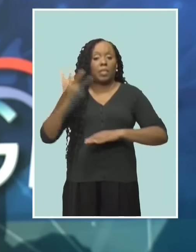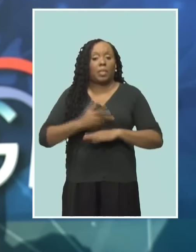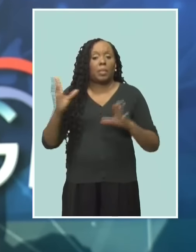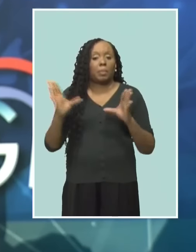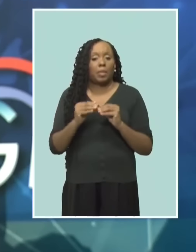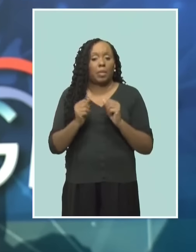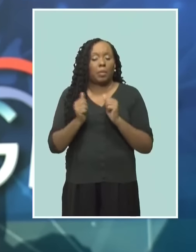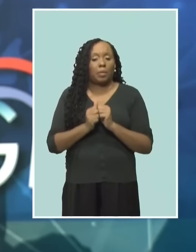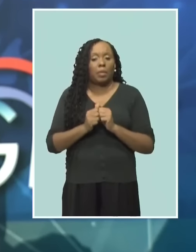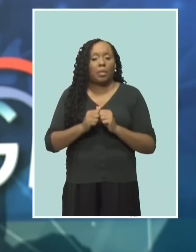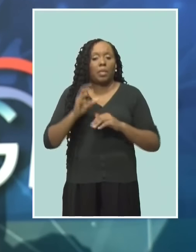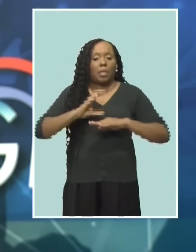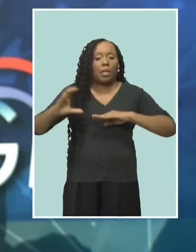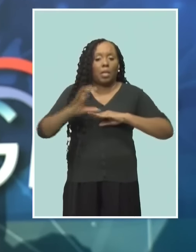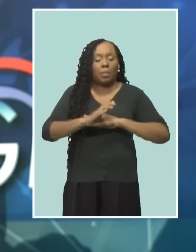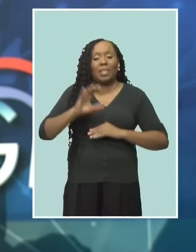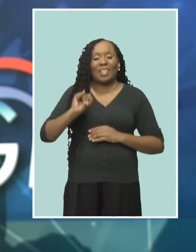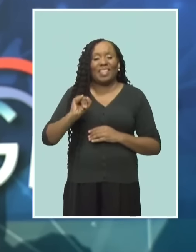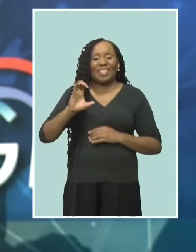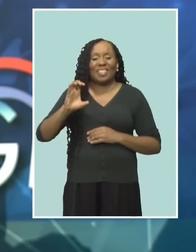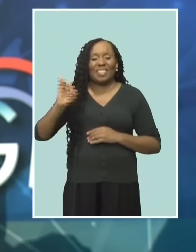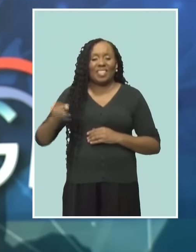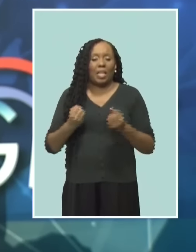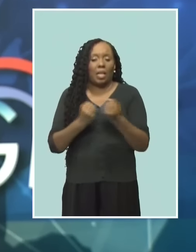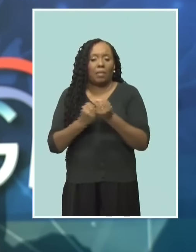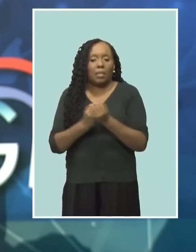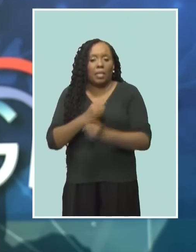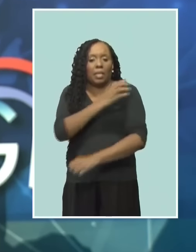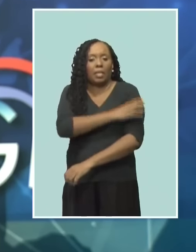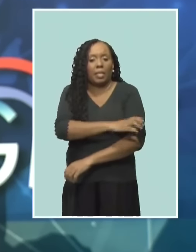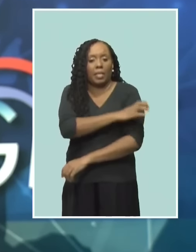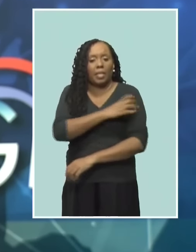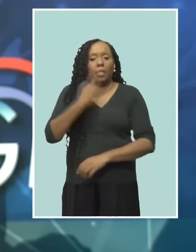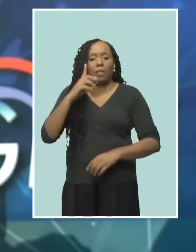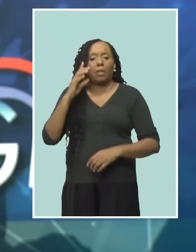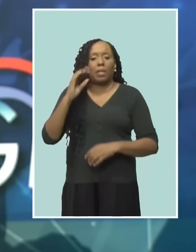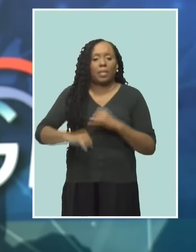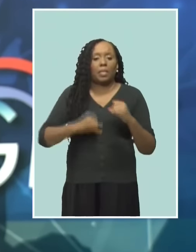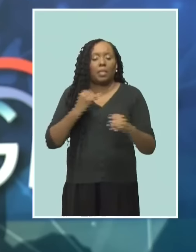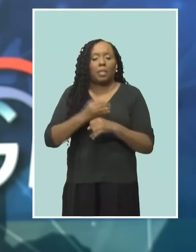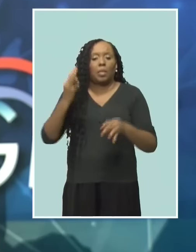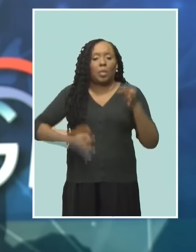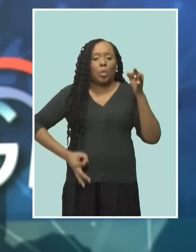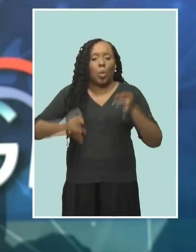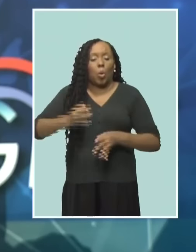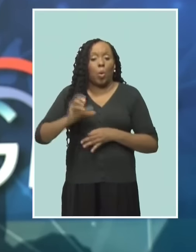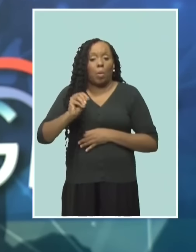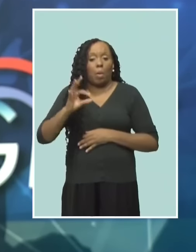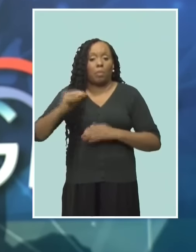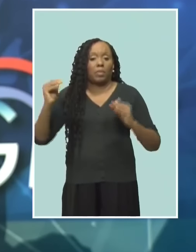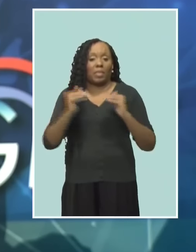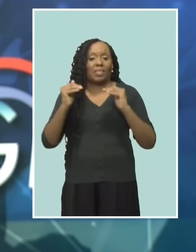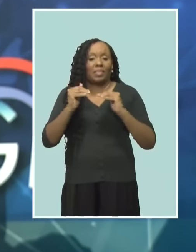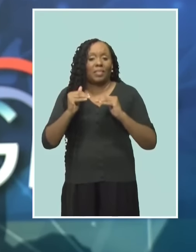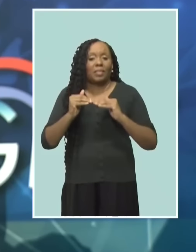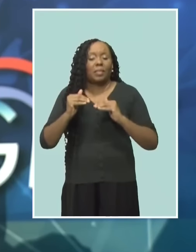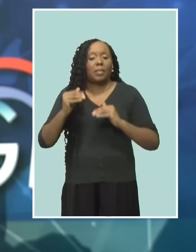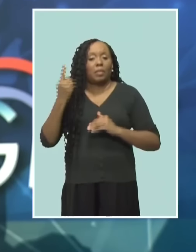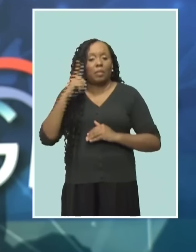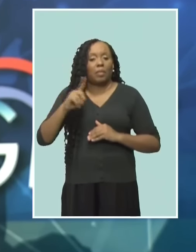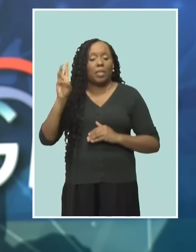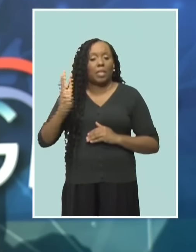of the Caribbean ICJ Advocacy Clinic for the International Court of Justice Advisory Opinion on Climate Change. It